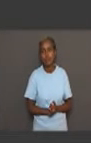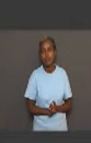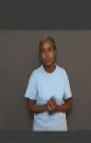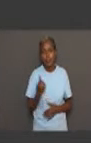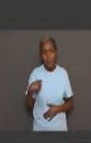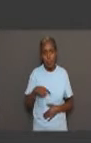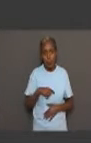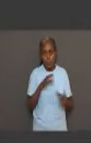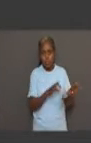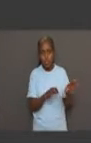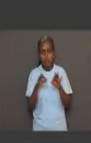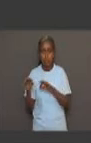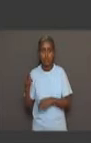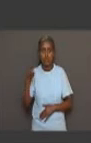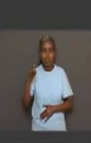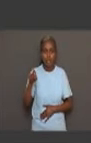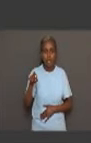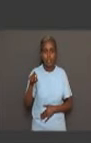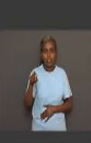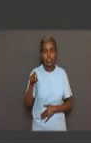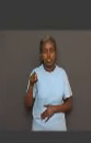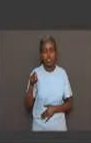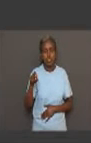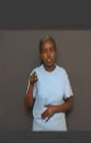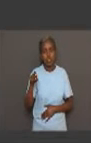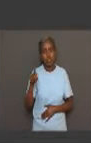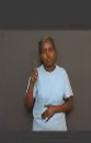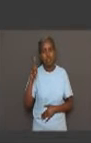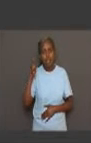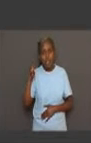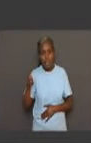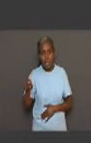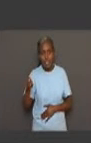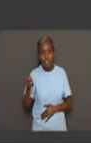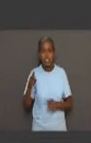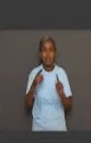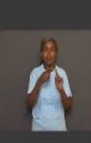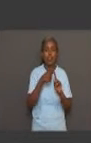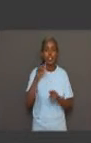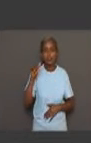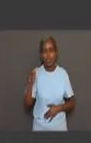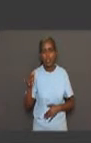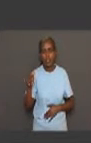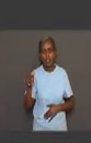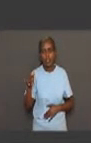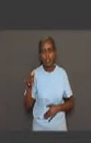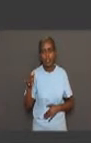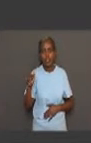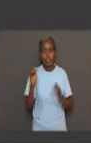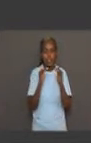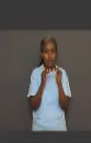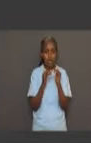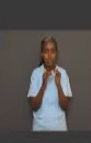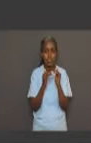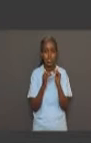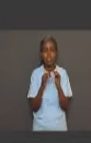We substitute x into x plus y